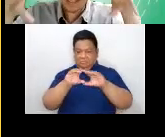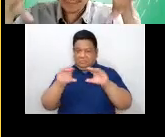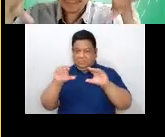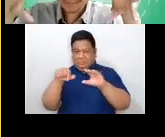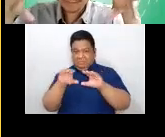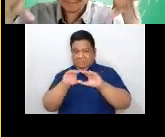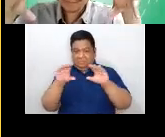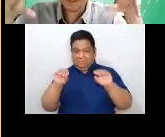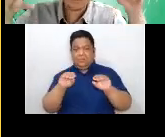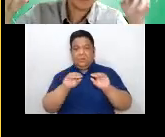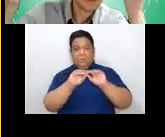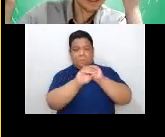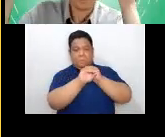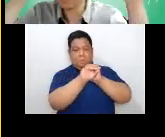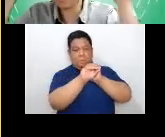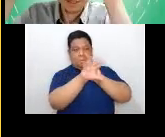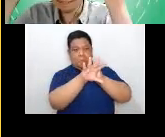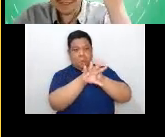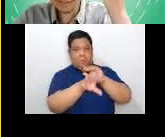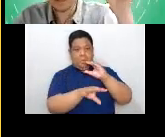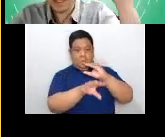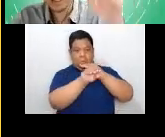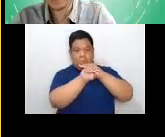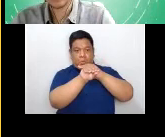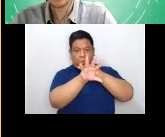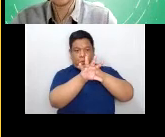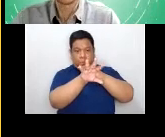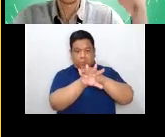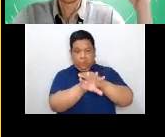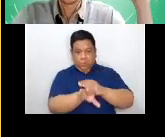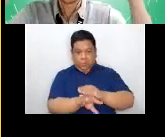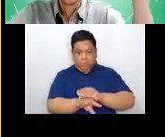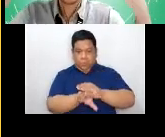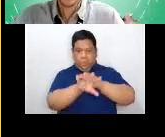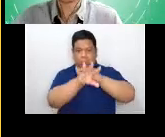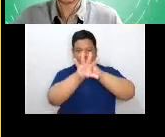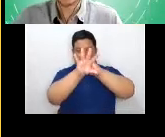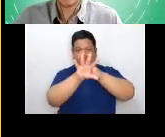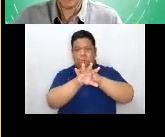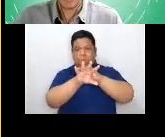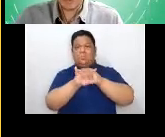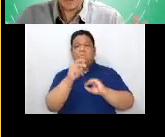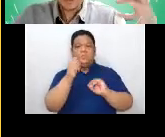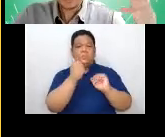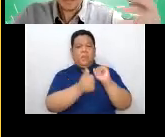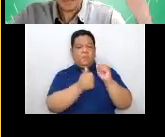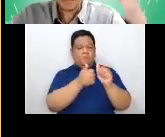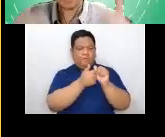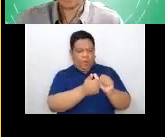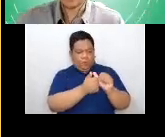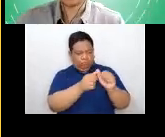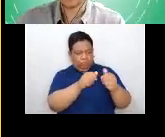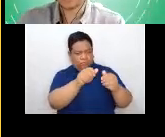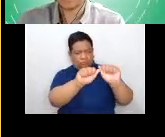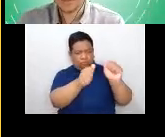light, right? Either it uses multiple light beams or flashing light to look at a pattern and make a